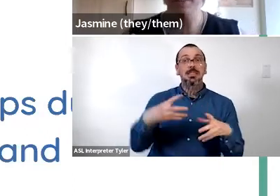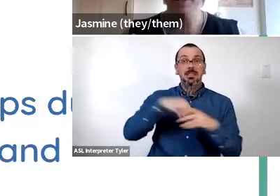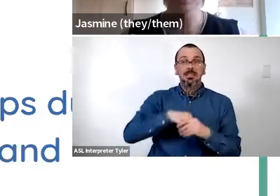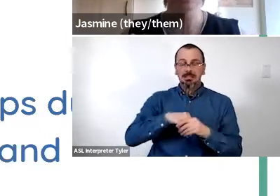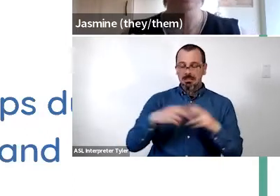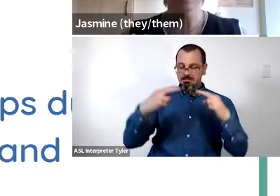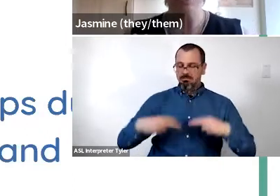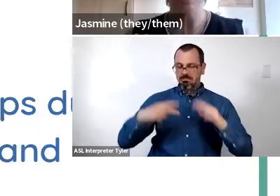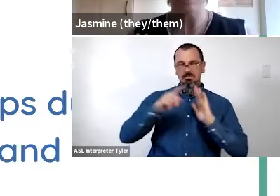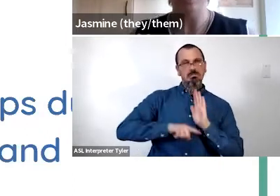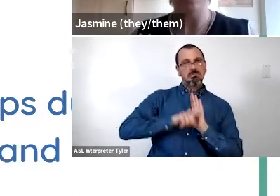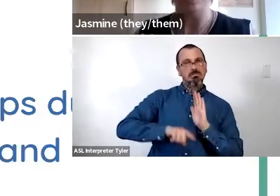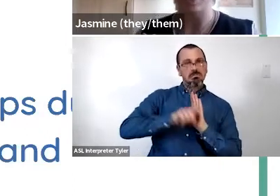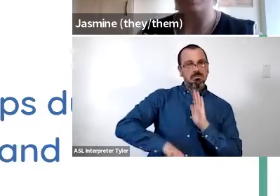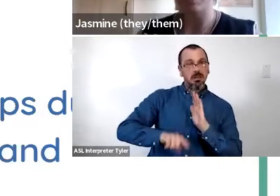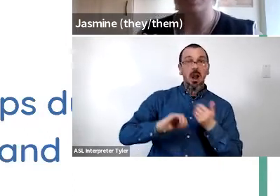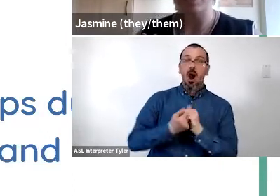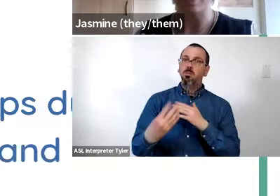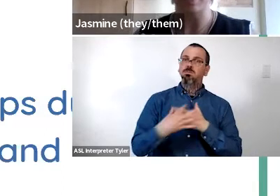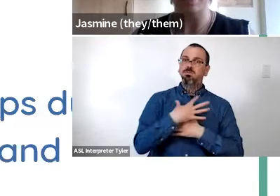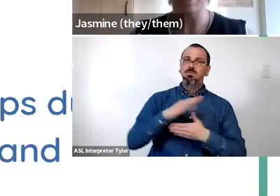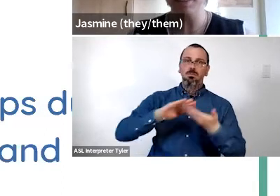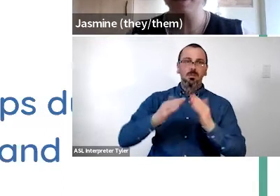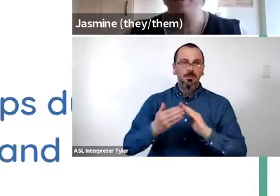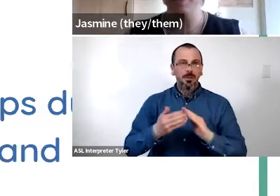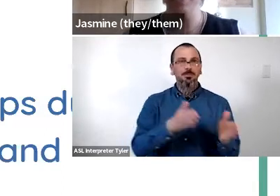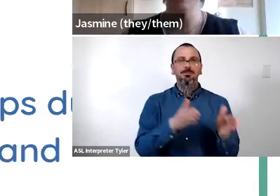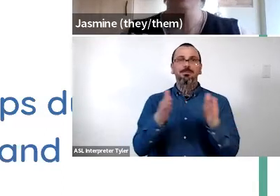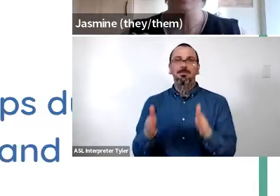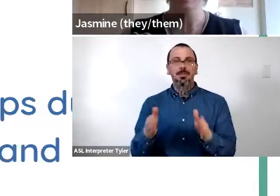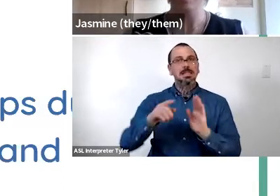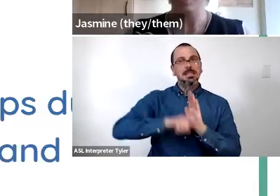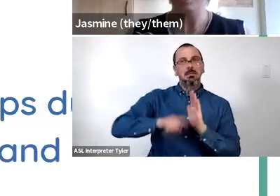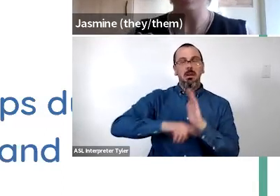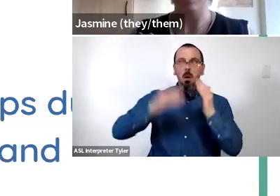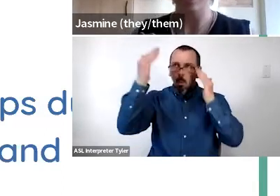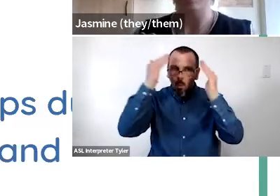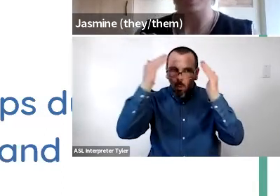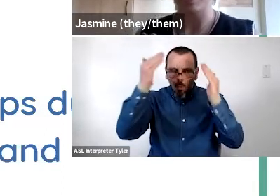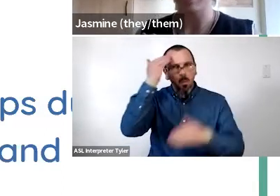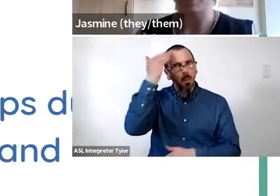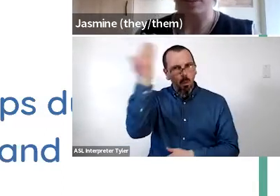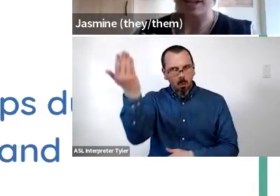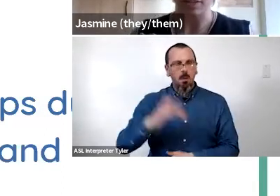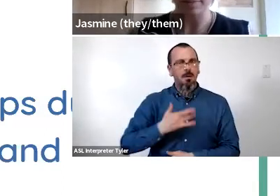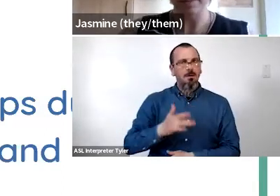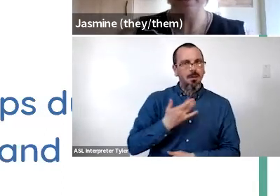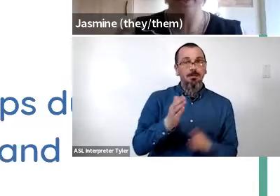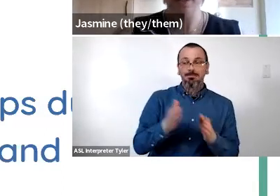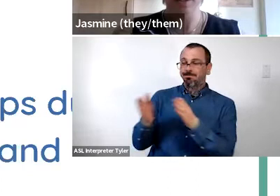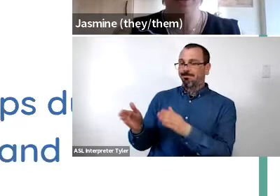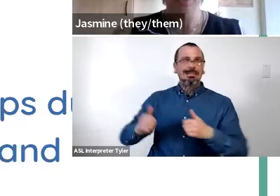the environment, stigma consciousness, which is increased vigilance and sensitivity to stigma, and lived stigma, which is experienced